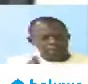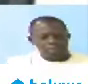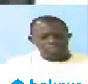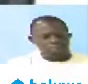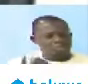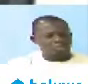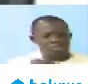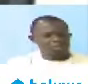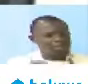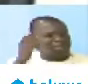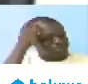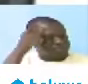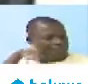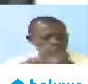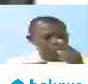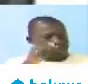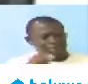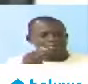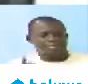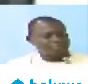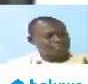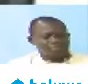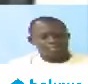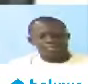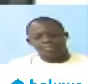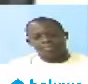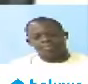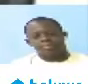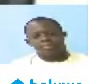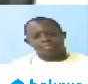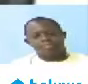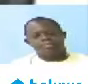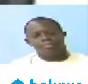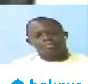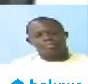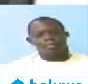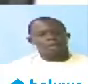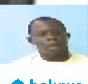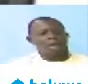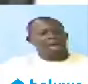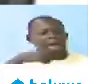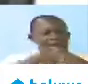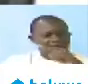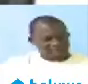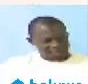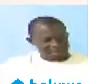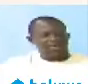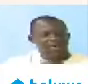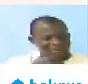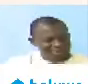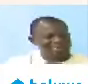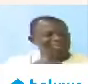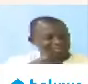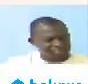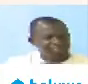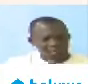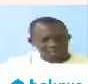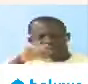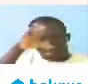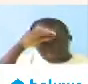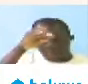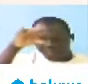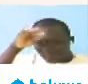people never even thought about that. Bar ba bringa karana ngaw londol soro. But after the training and I had